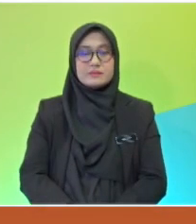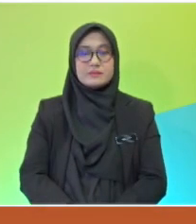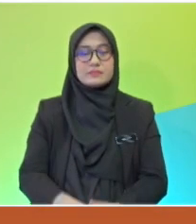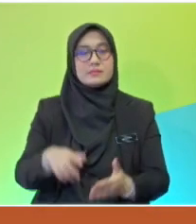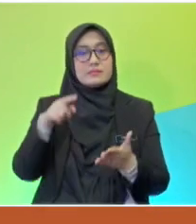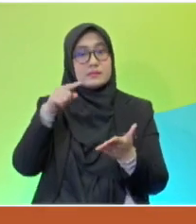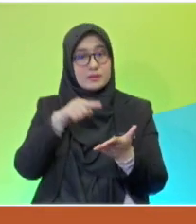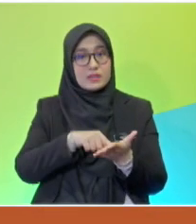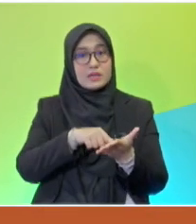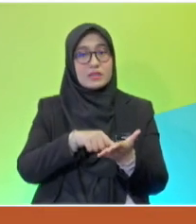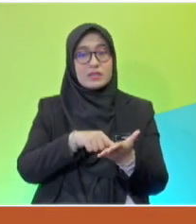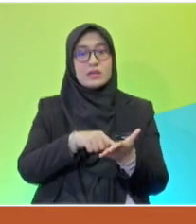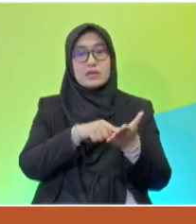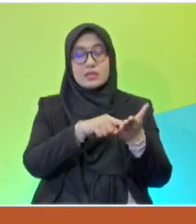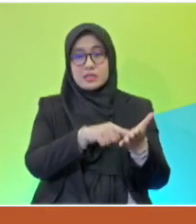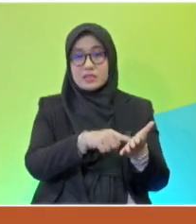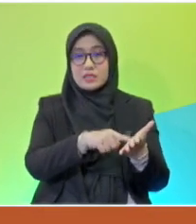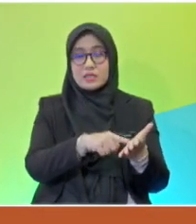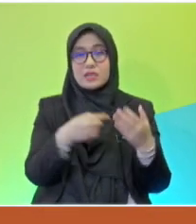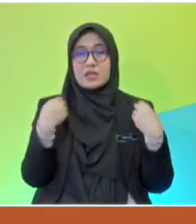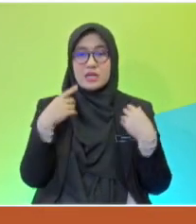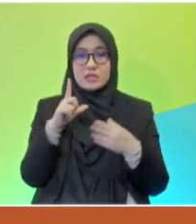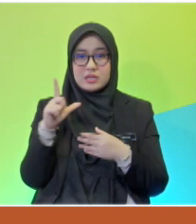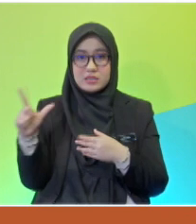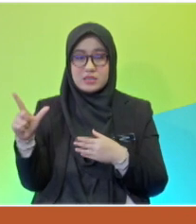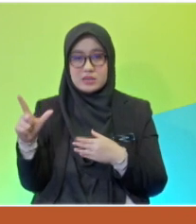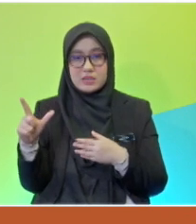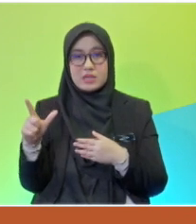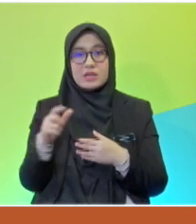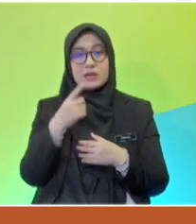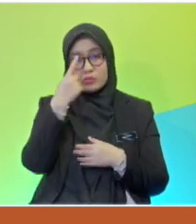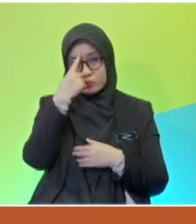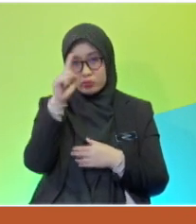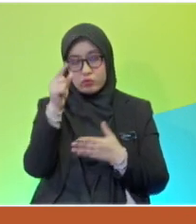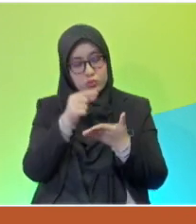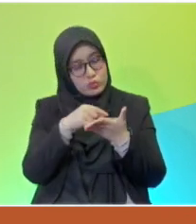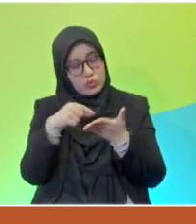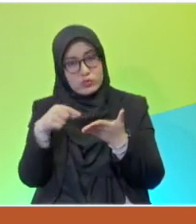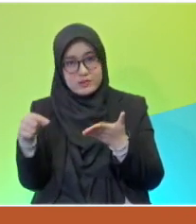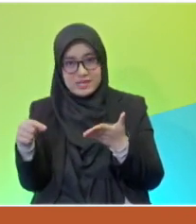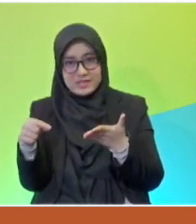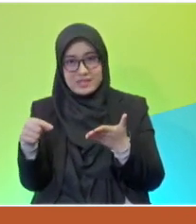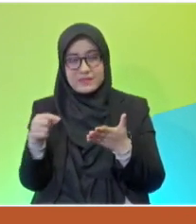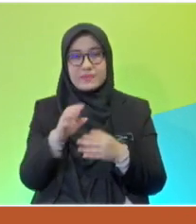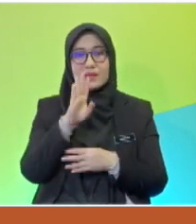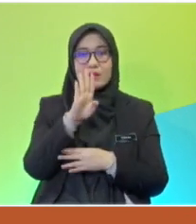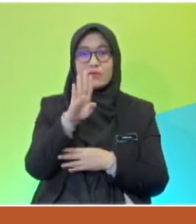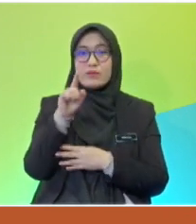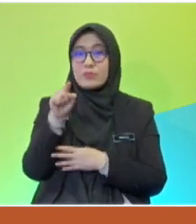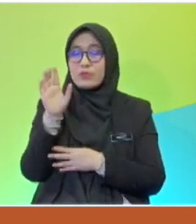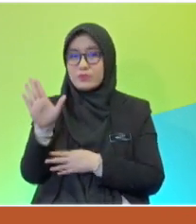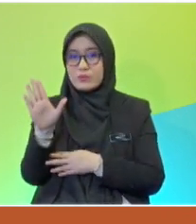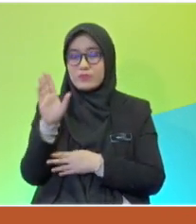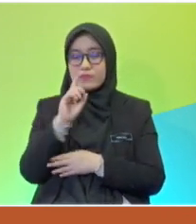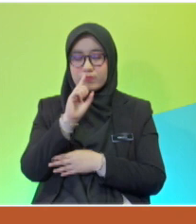is learning standards. I'm taking a writing sample, all right, from Form 5, 4.1, and there